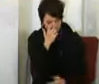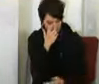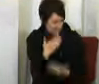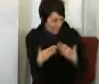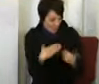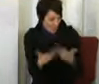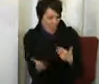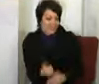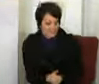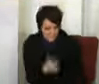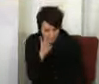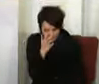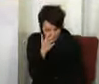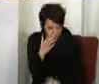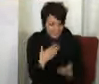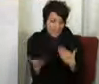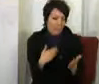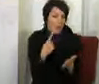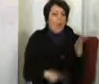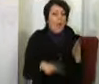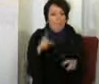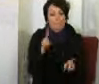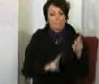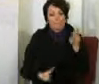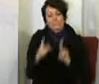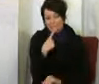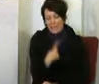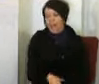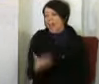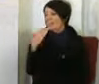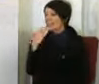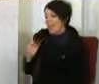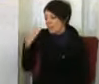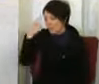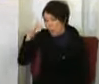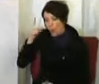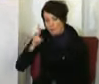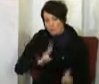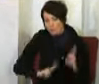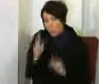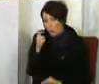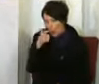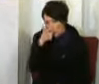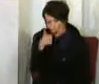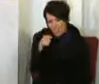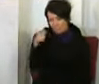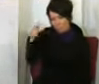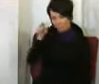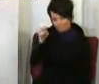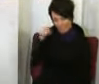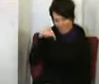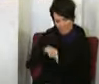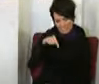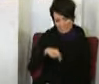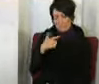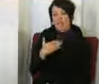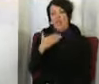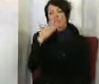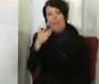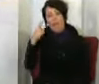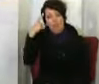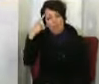anyway, despite what people said. I thank you for the people who are watching this. I thank you for the people